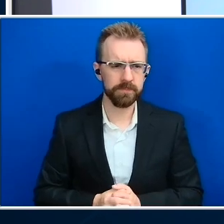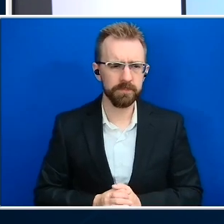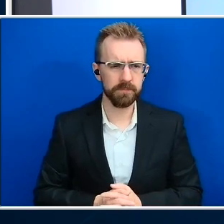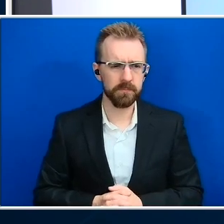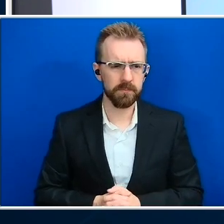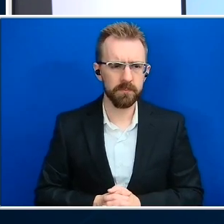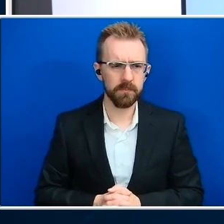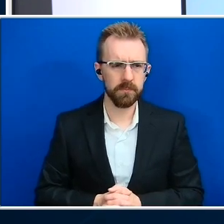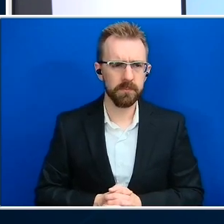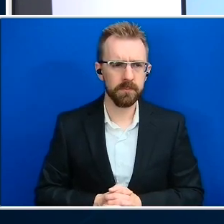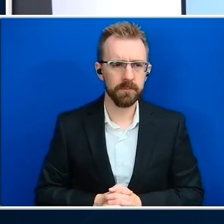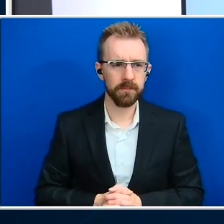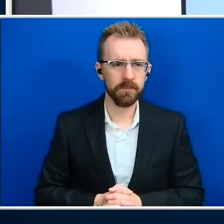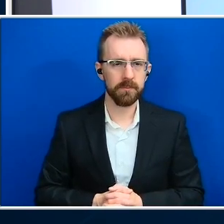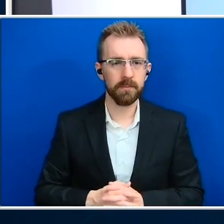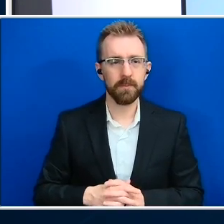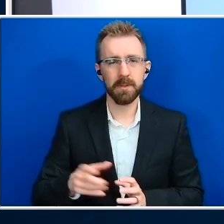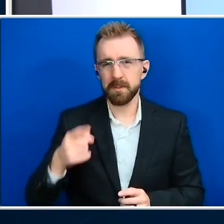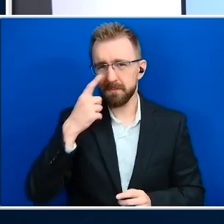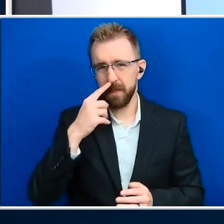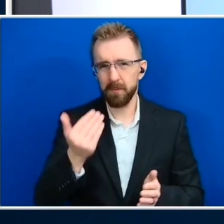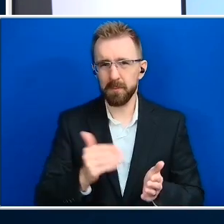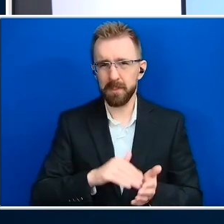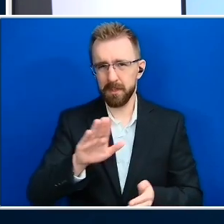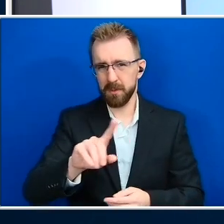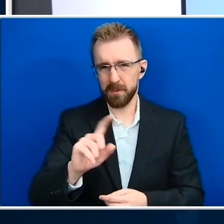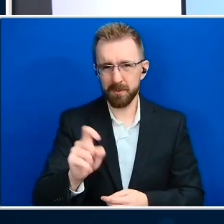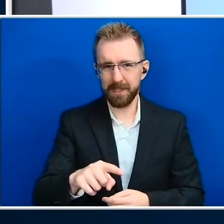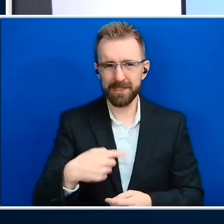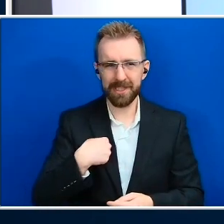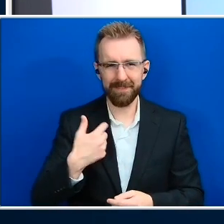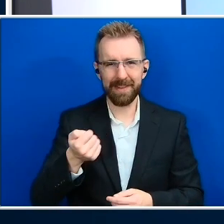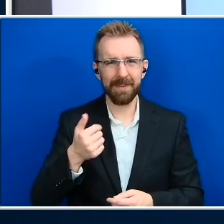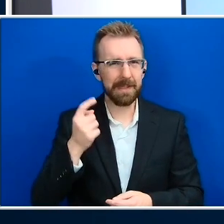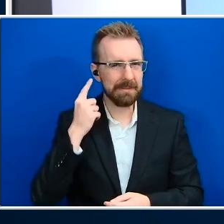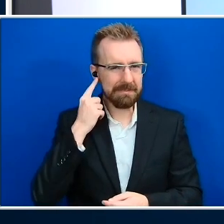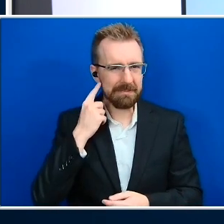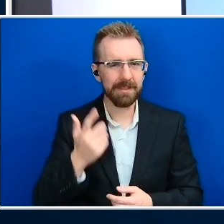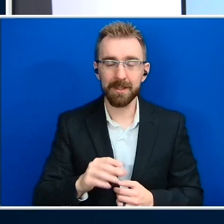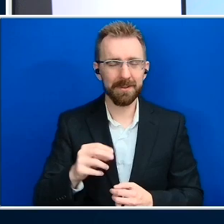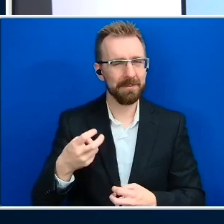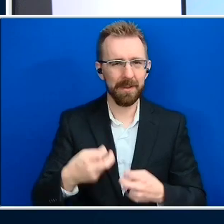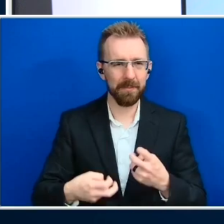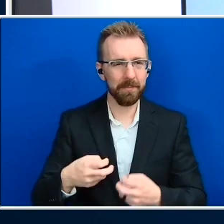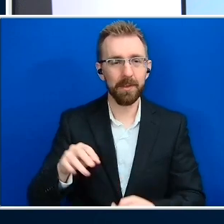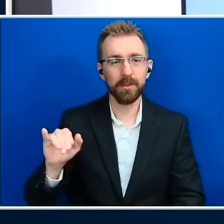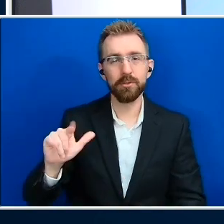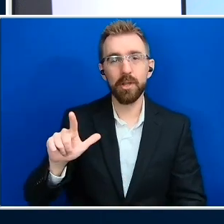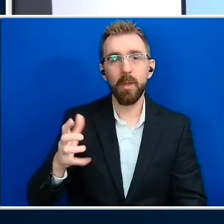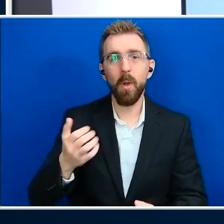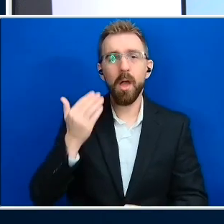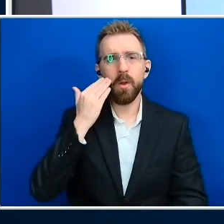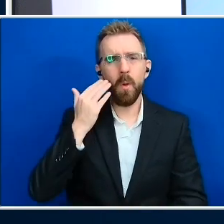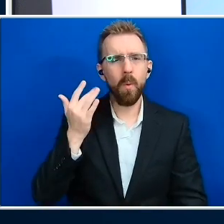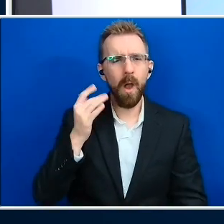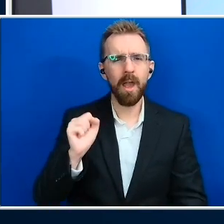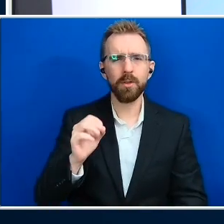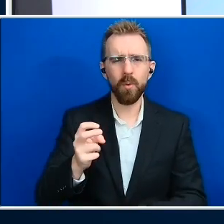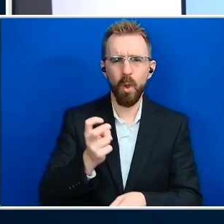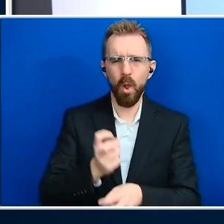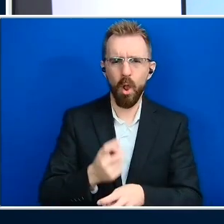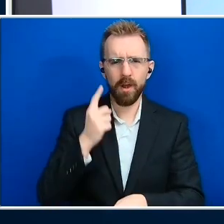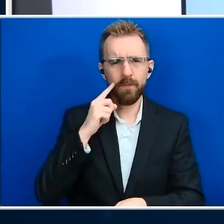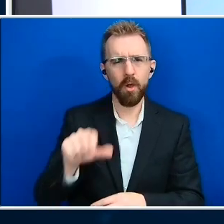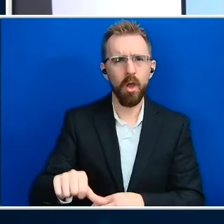Alexis, would you please repeat your questions? I have a little bit. No problem. Jill wants to know why it's so hard for other places